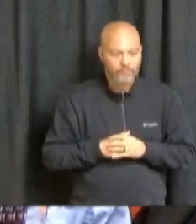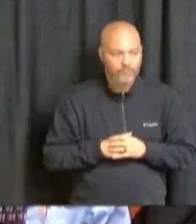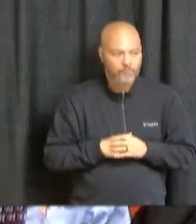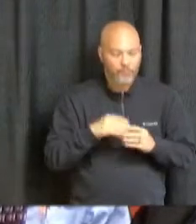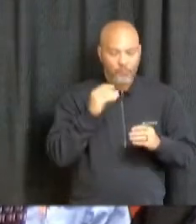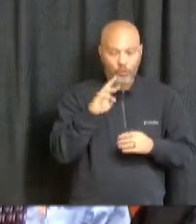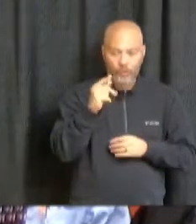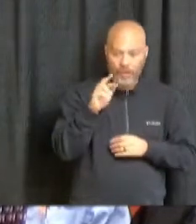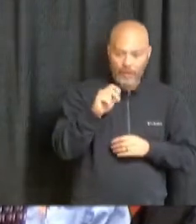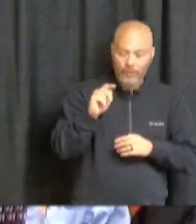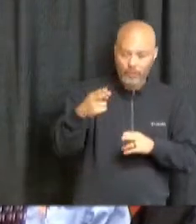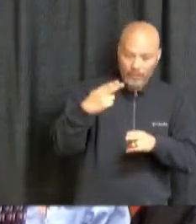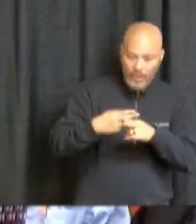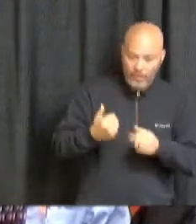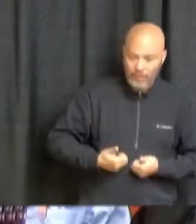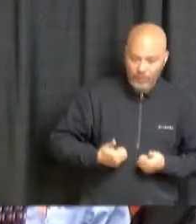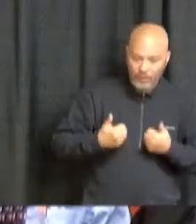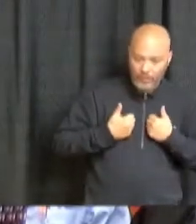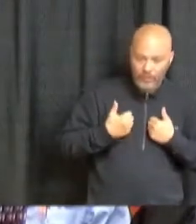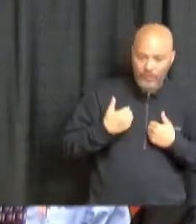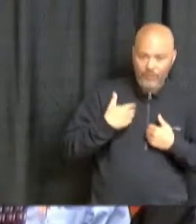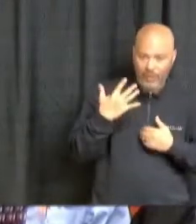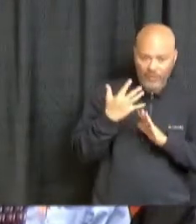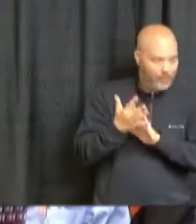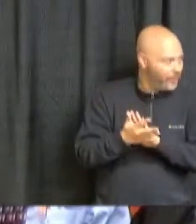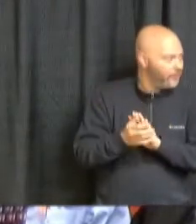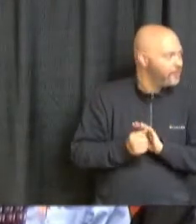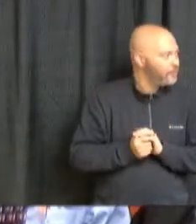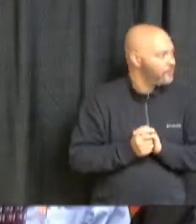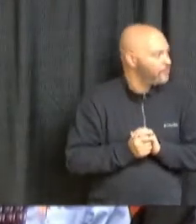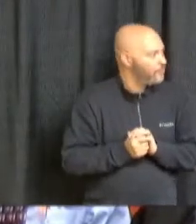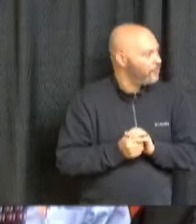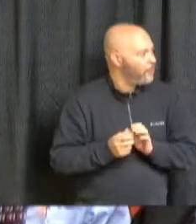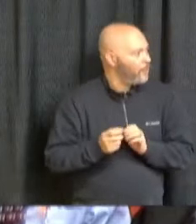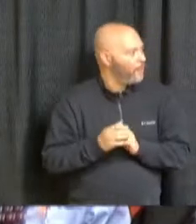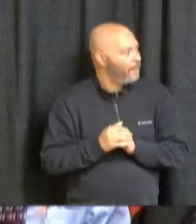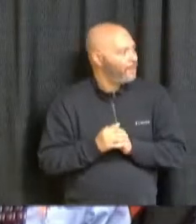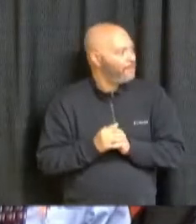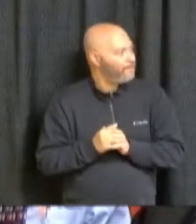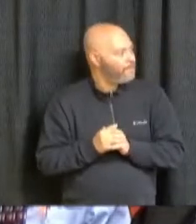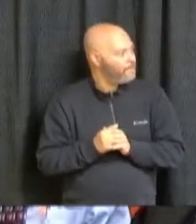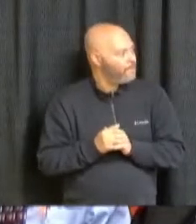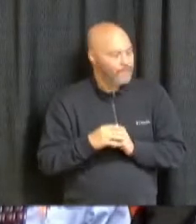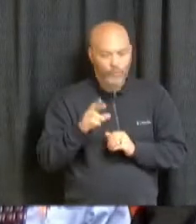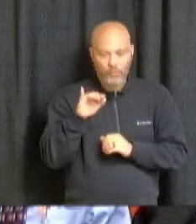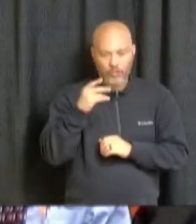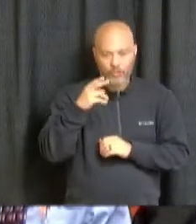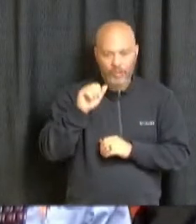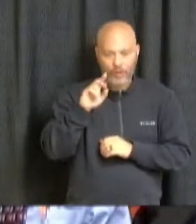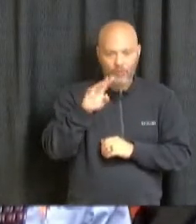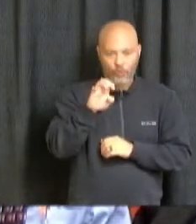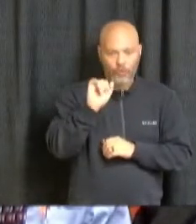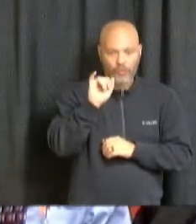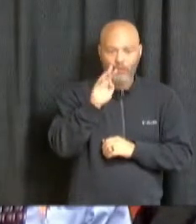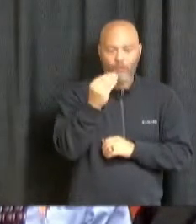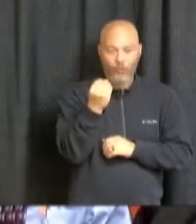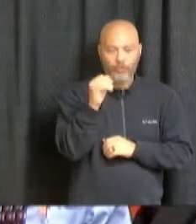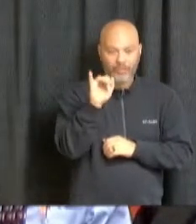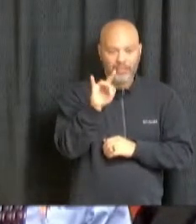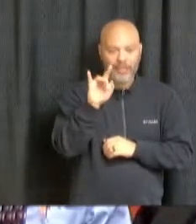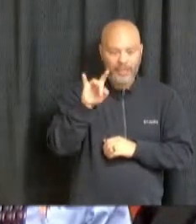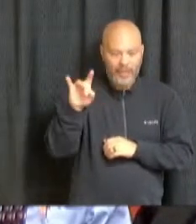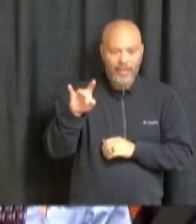Mr. Garrett, if you give us your name and address, you have 5 minutes. All right. Richard Garrett, 1488 Collinsview